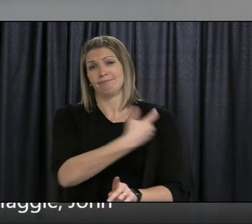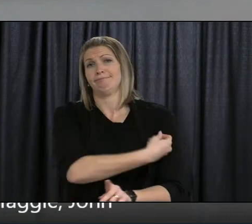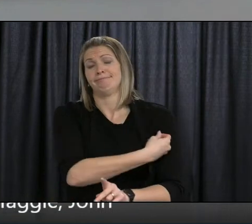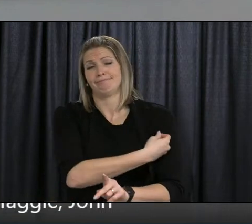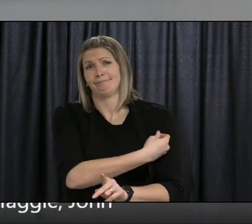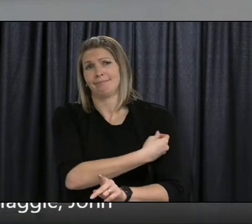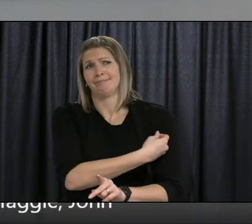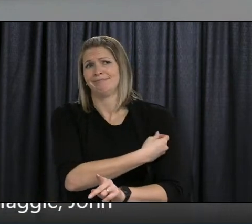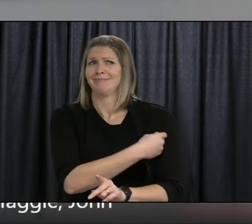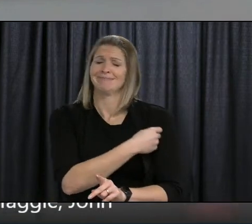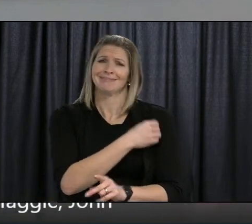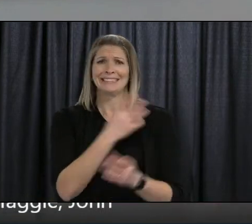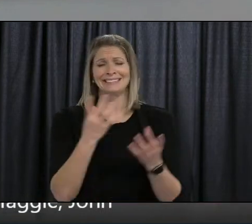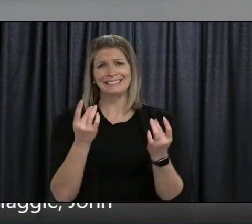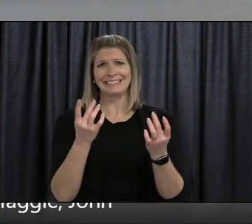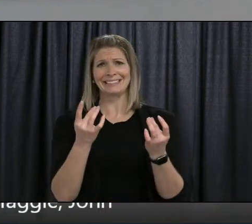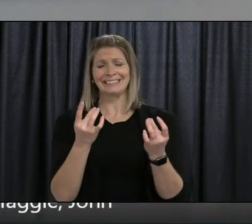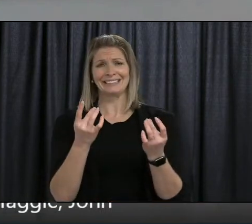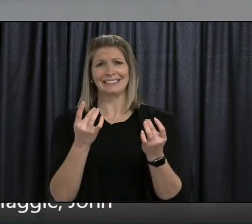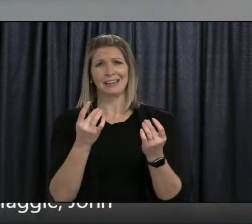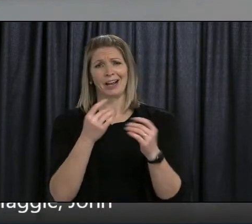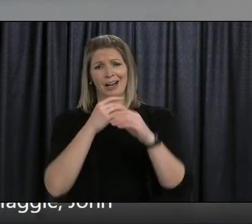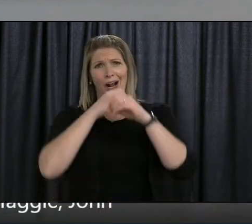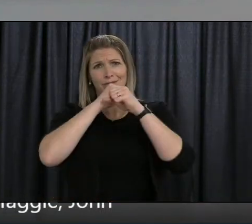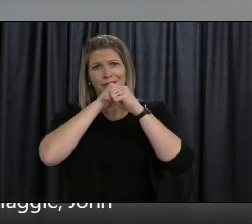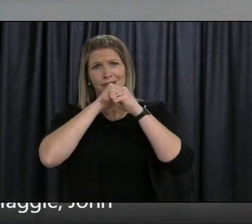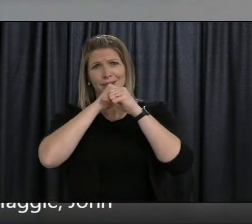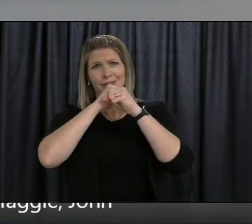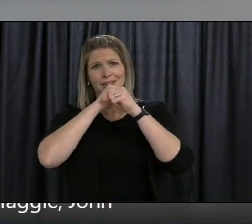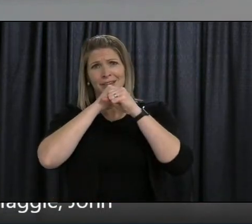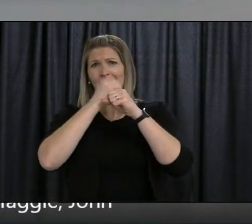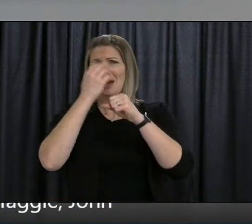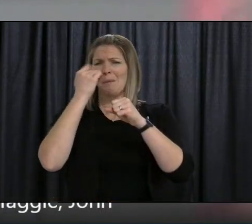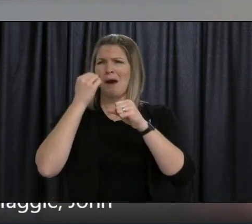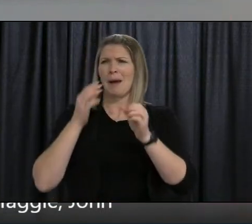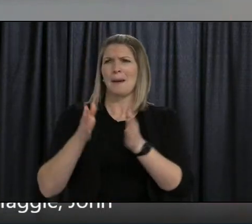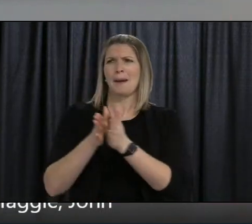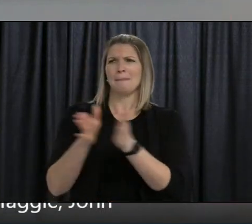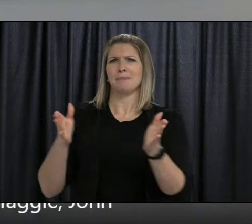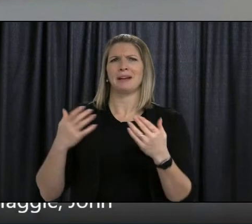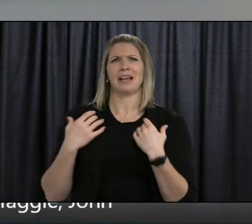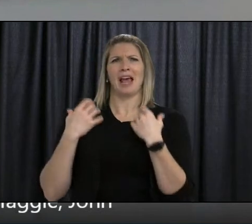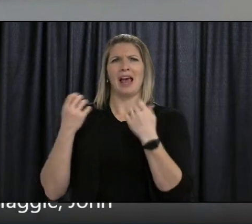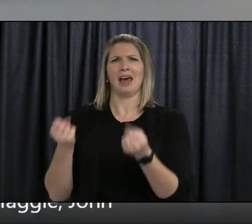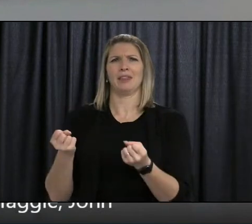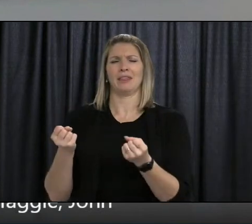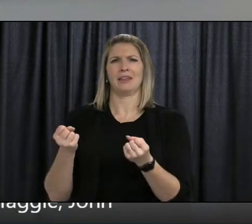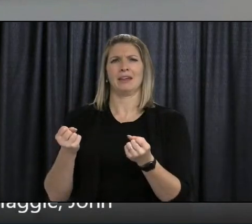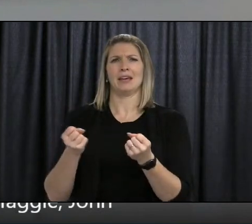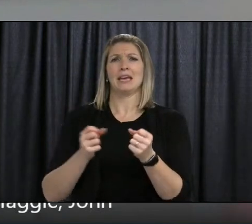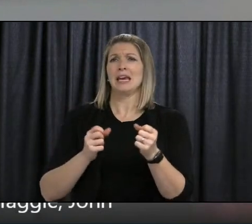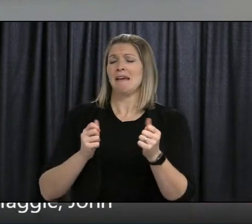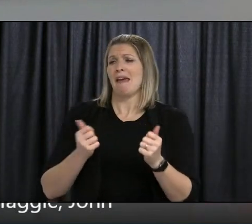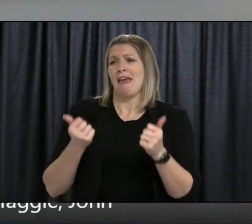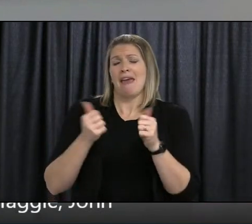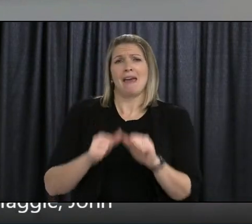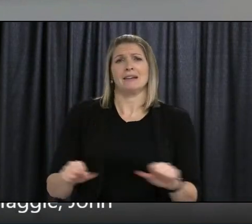important stress from the point of view of public health is that people get vaccinated. We